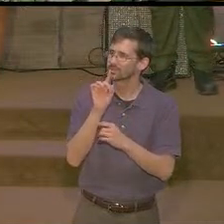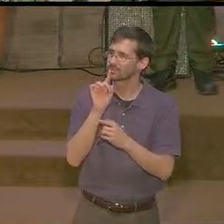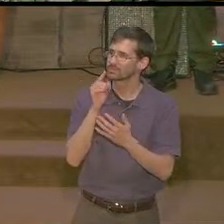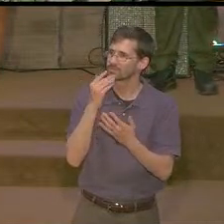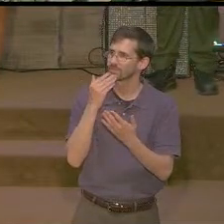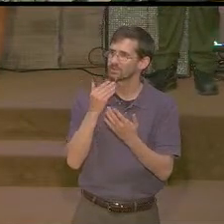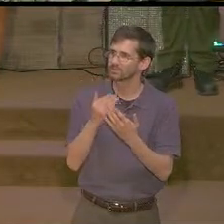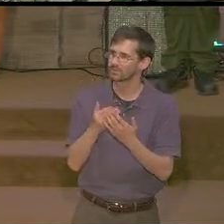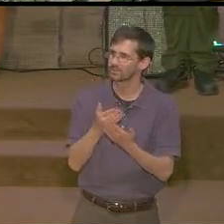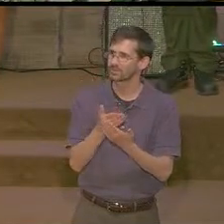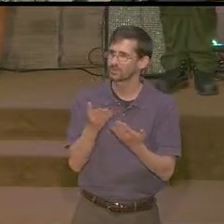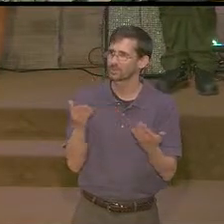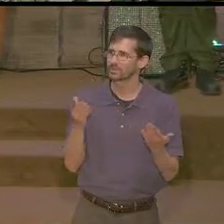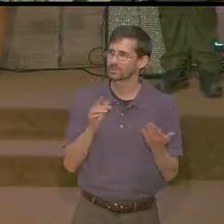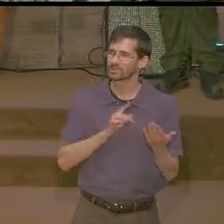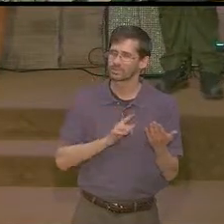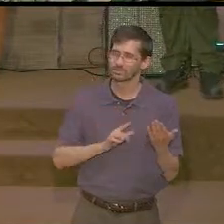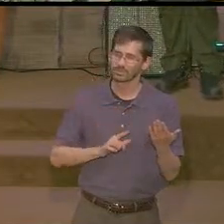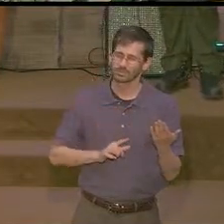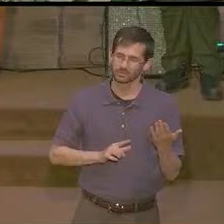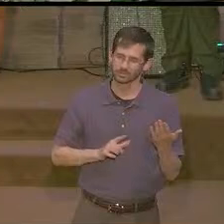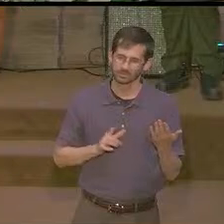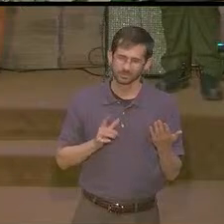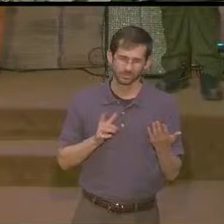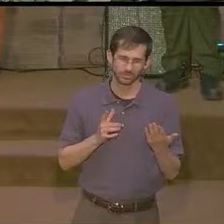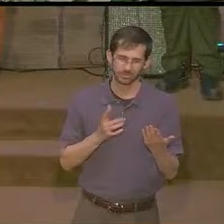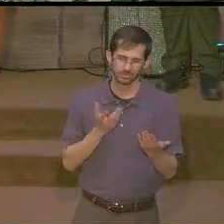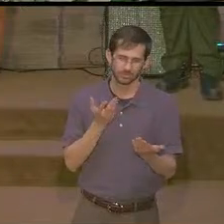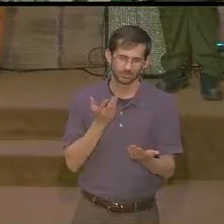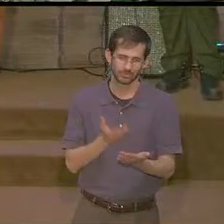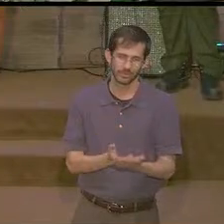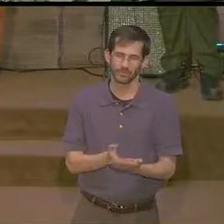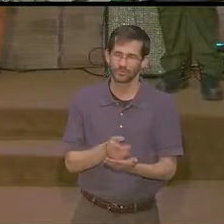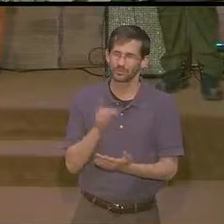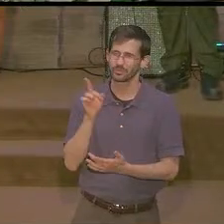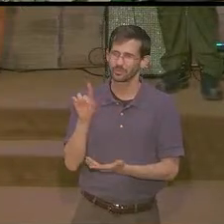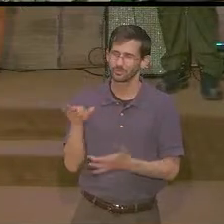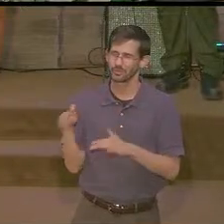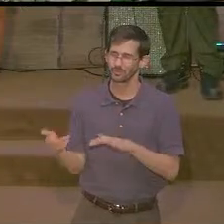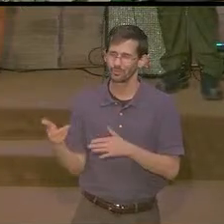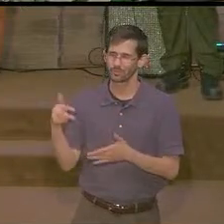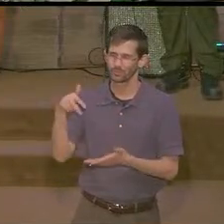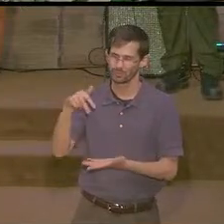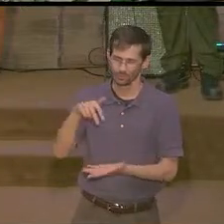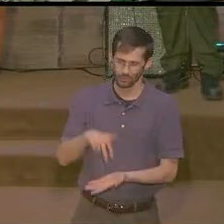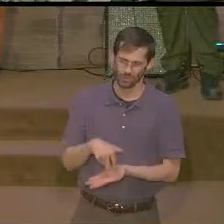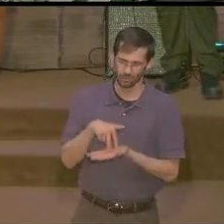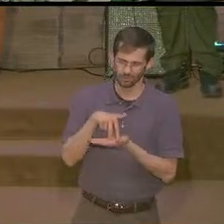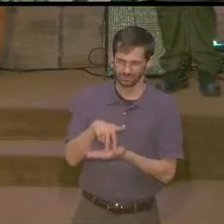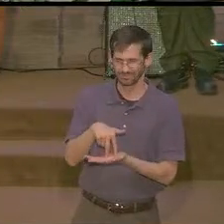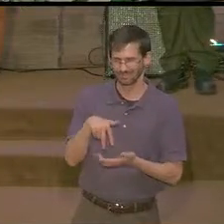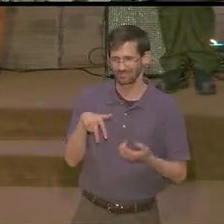so good to us. Lord, by the very fact that you rose from the grave, God, you've been